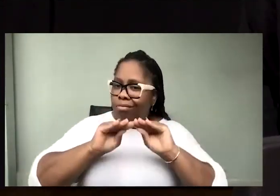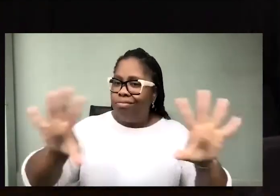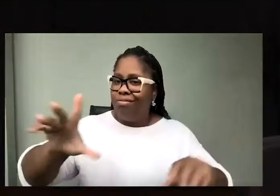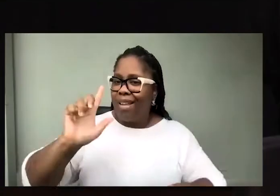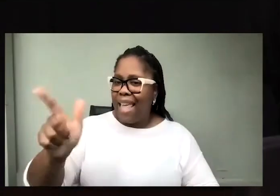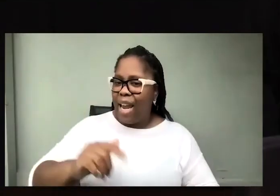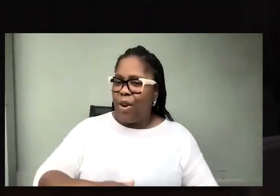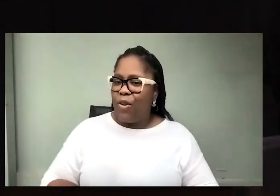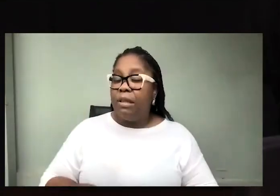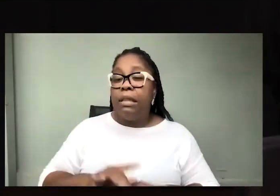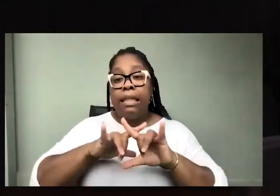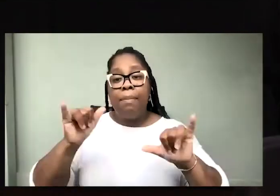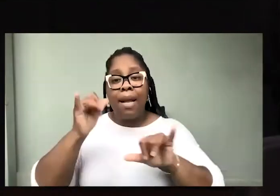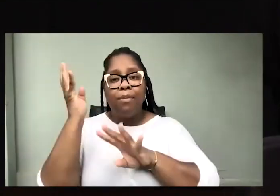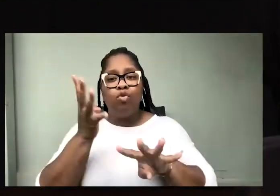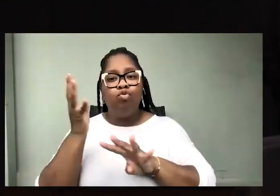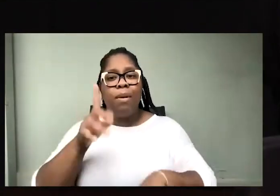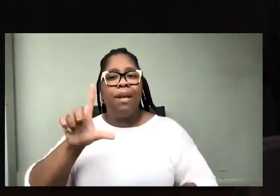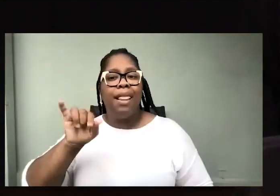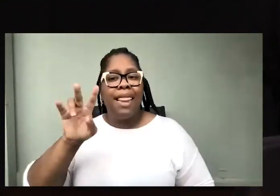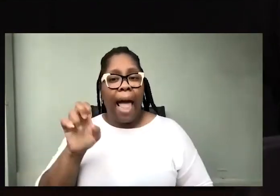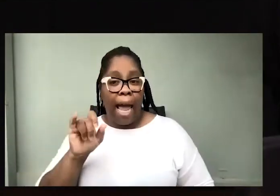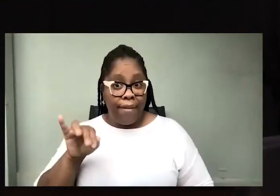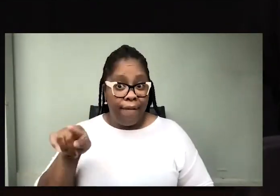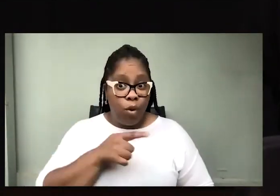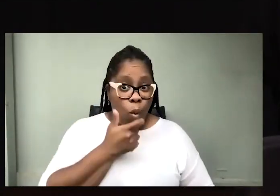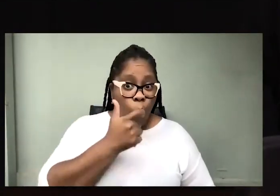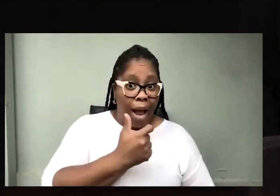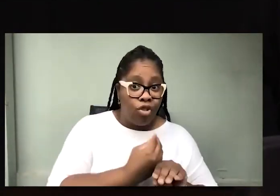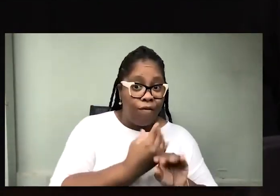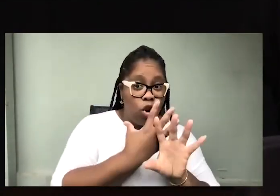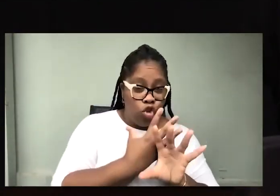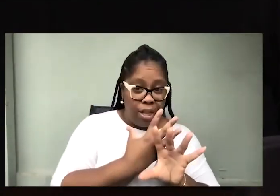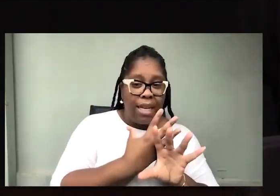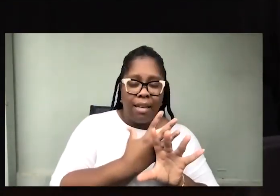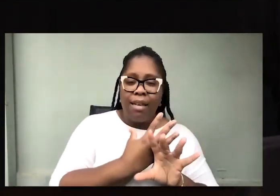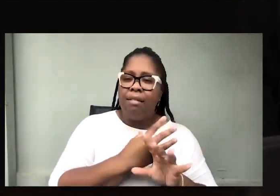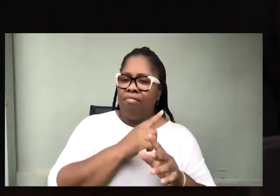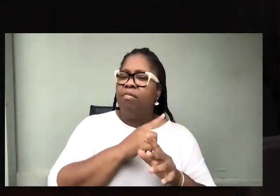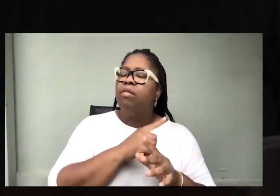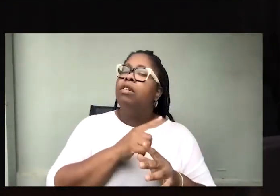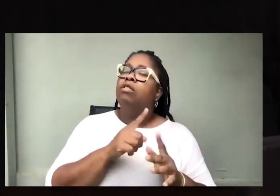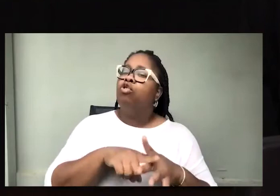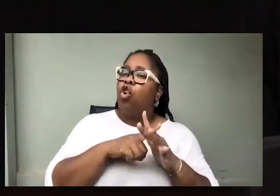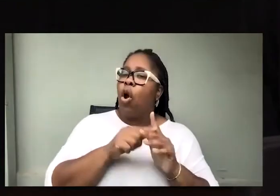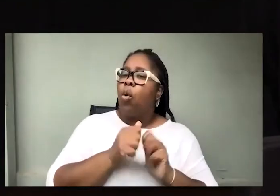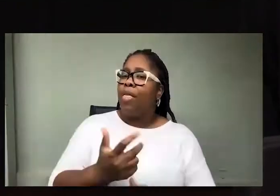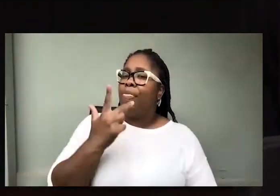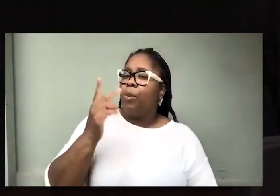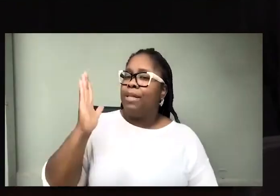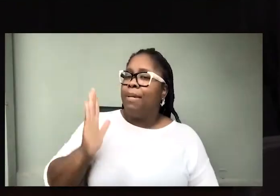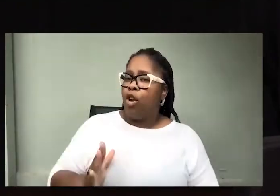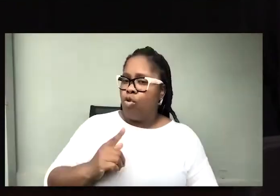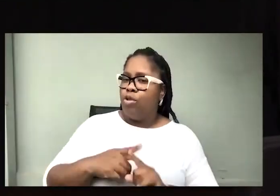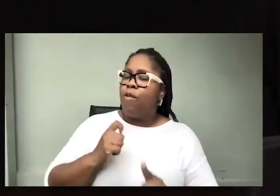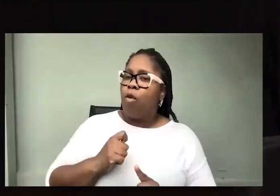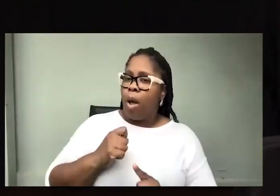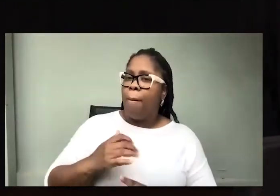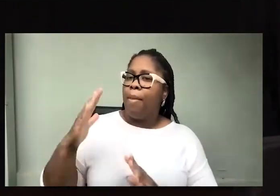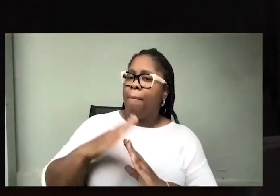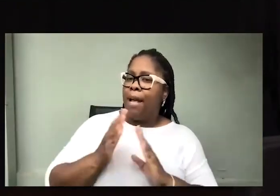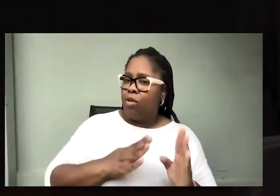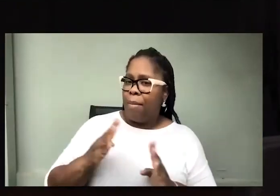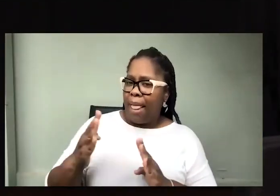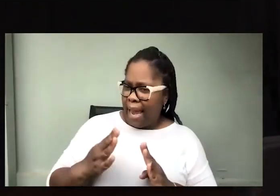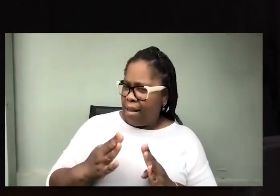also streaming live to anyone watching us virtually. The first part of our event will have 3 speakers from the CA Master Plan and what's happening